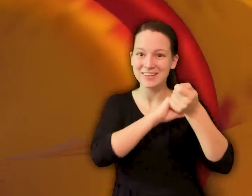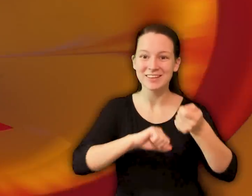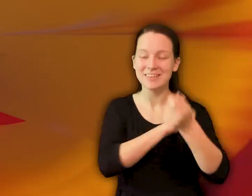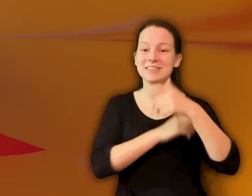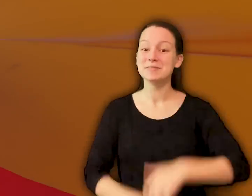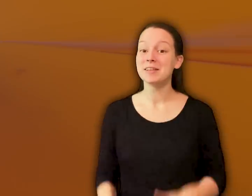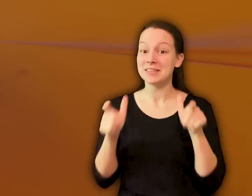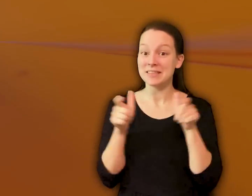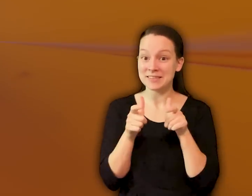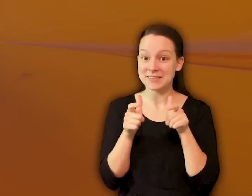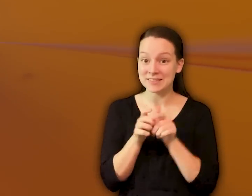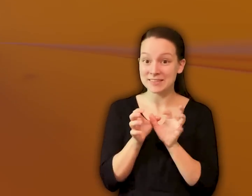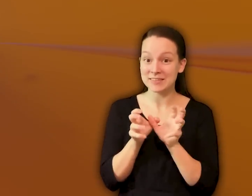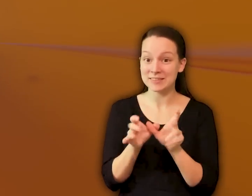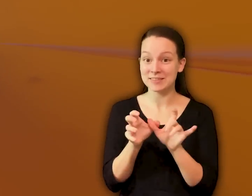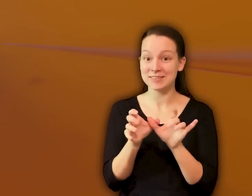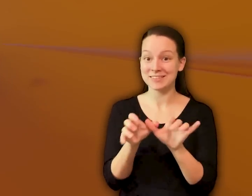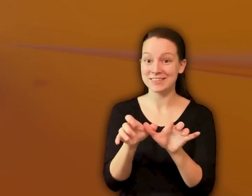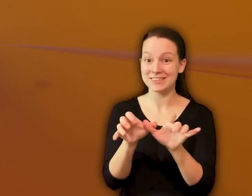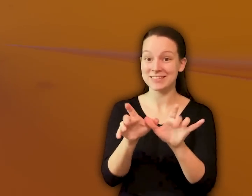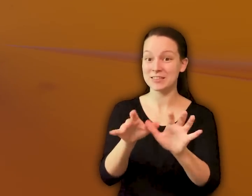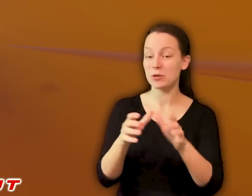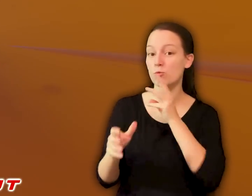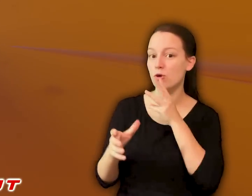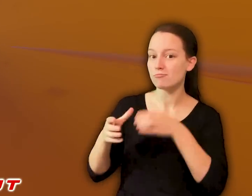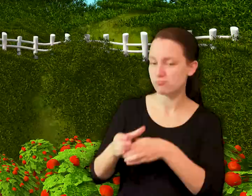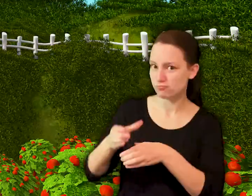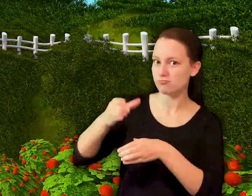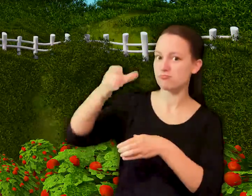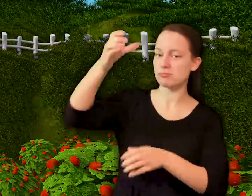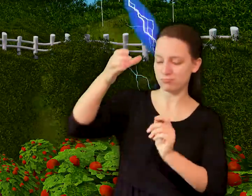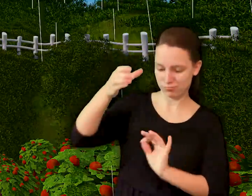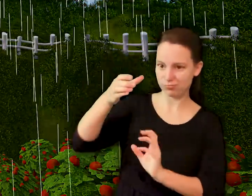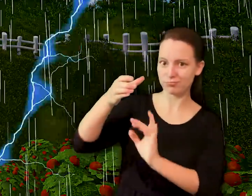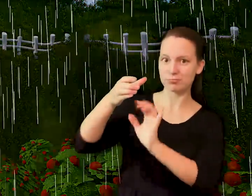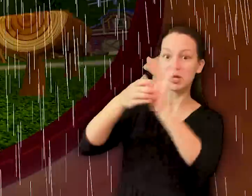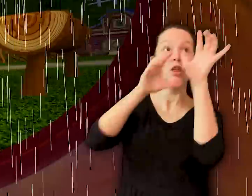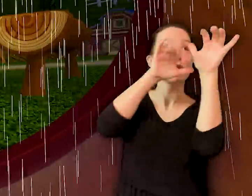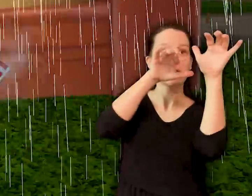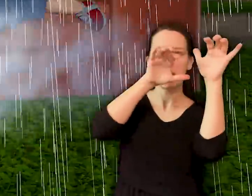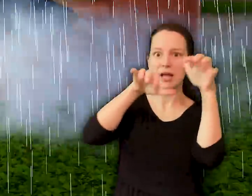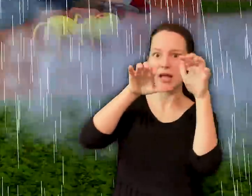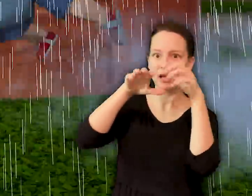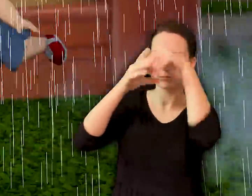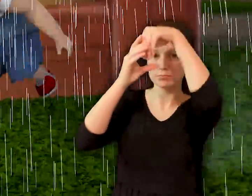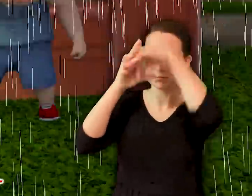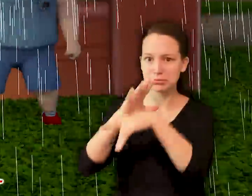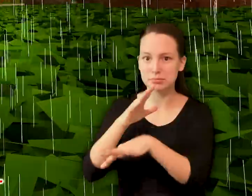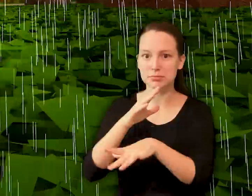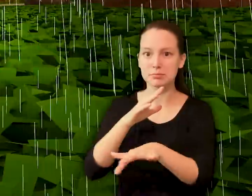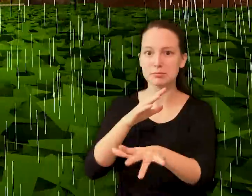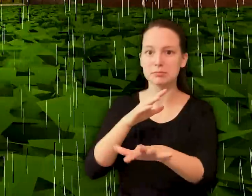again the iny wiy spider climbed up the water spout down came the rain and washed the